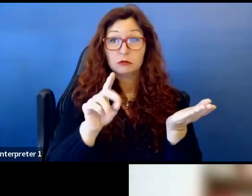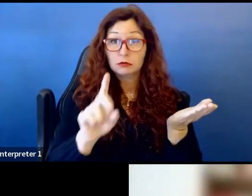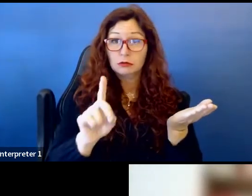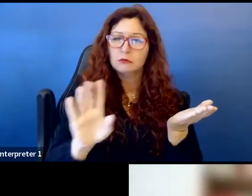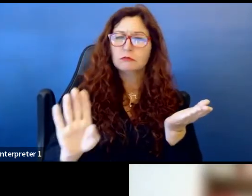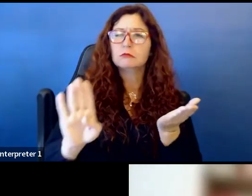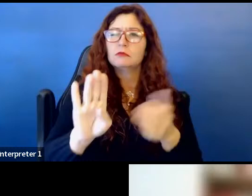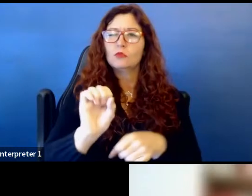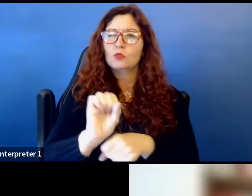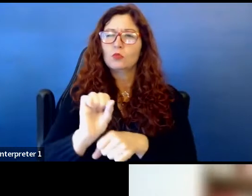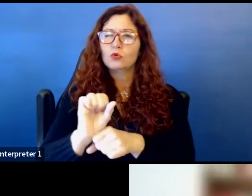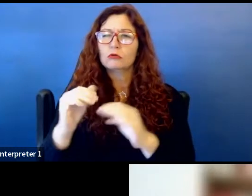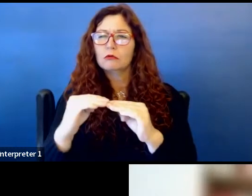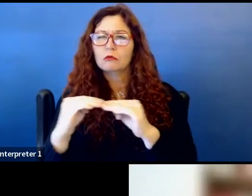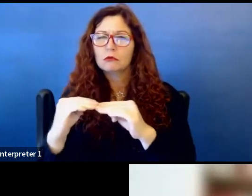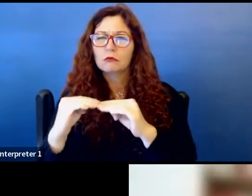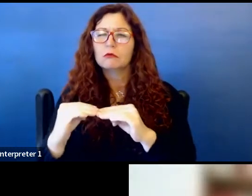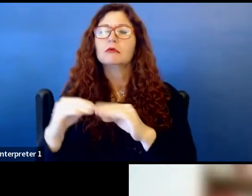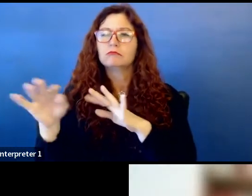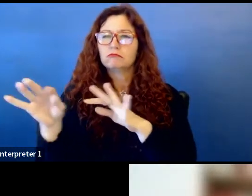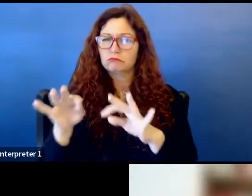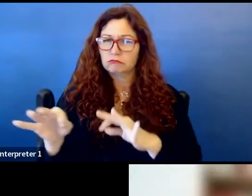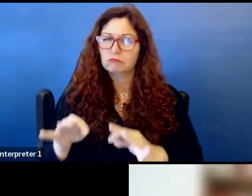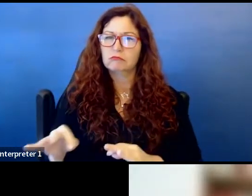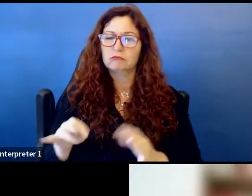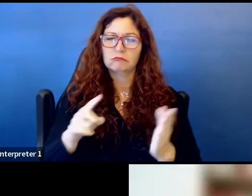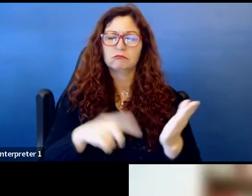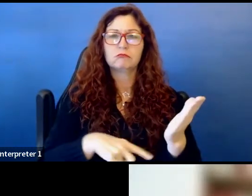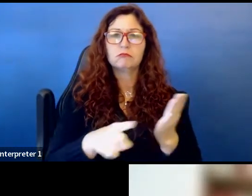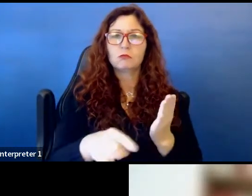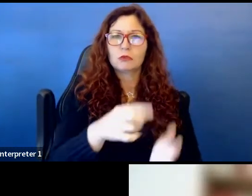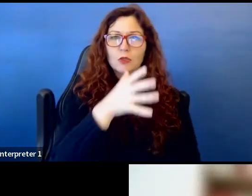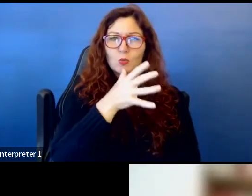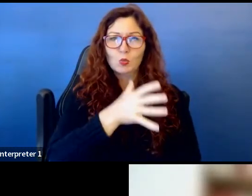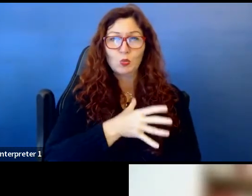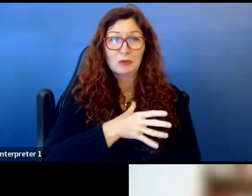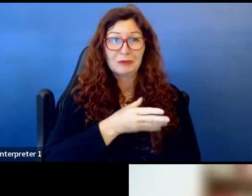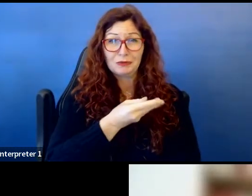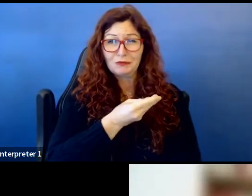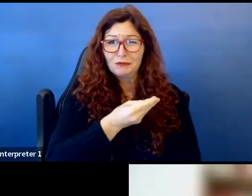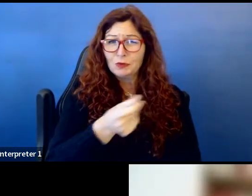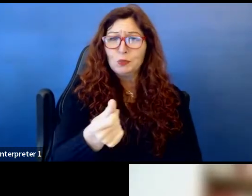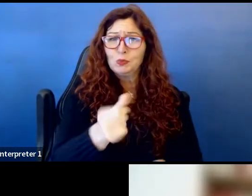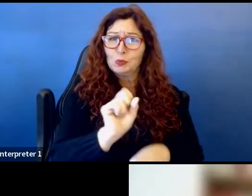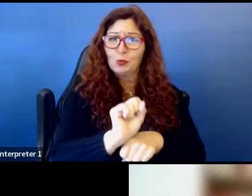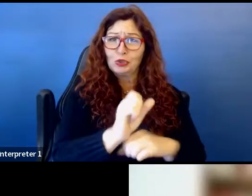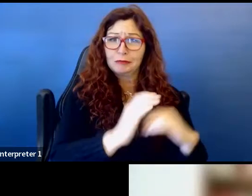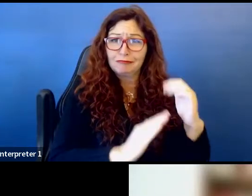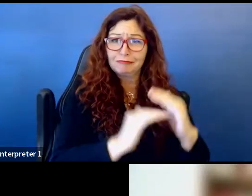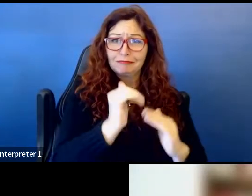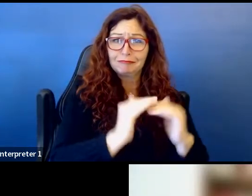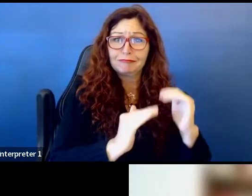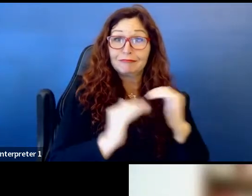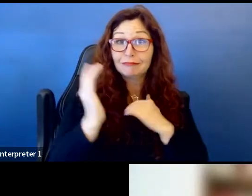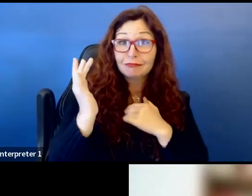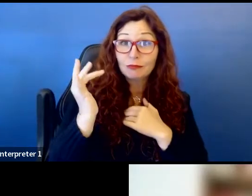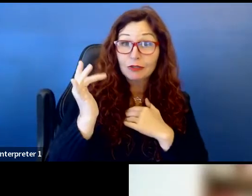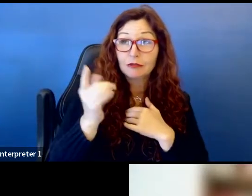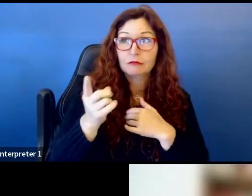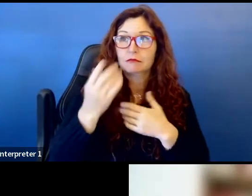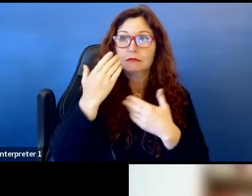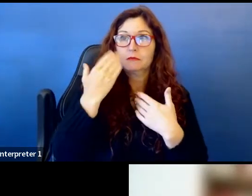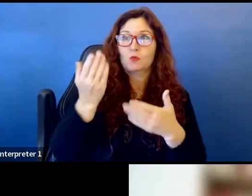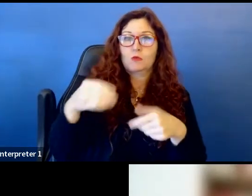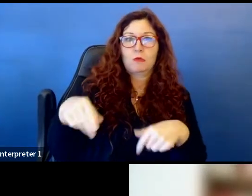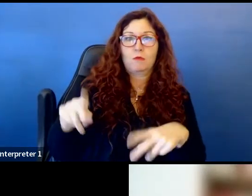explaining that first and foremost the reason there are so few women in the trades is because quote finding out about opportunities in the